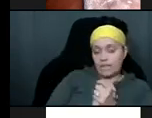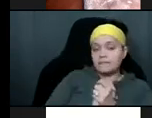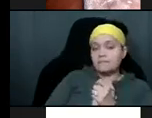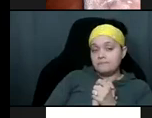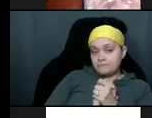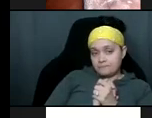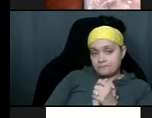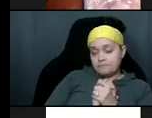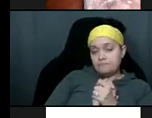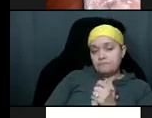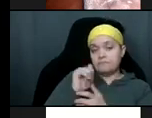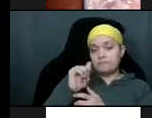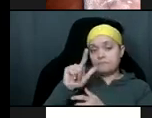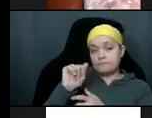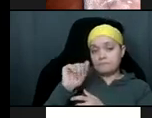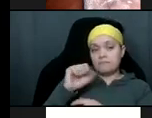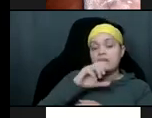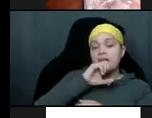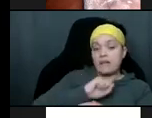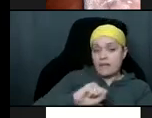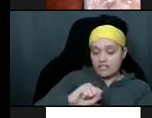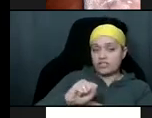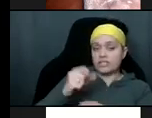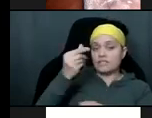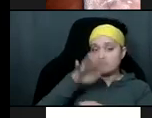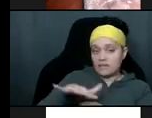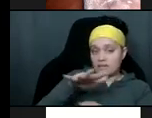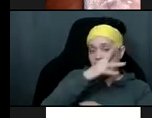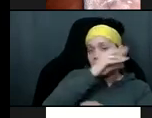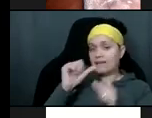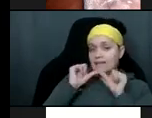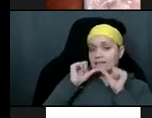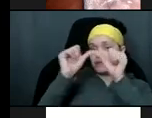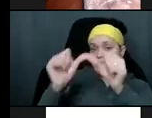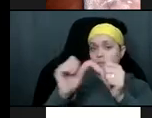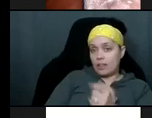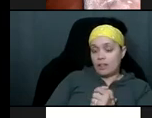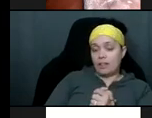ALAS, ancient, land, and stable.